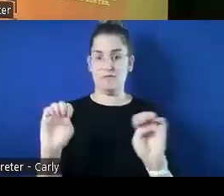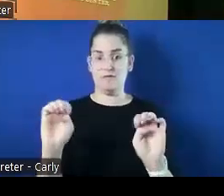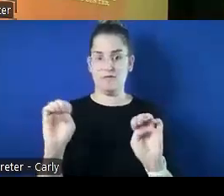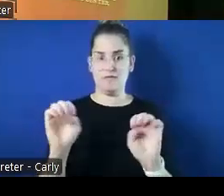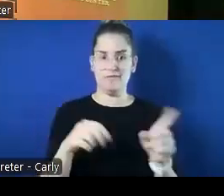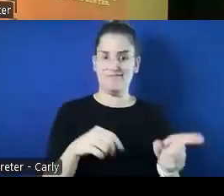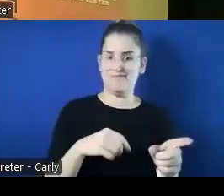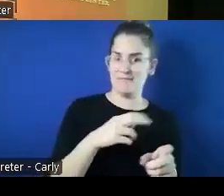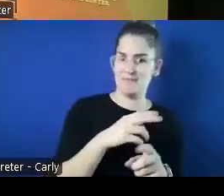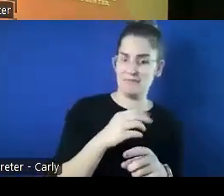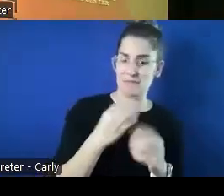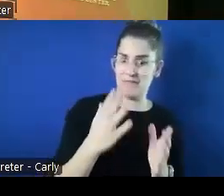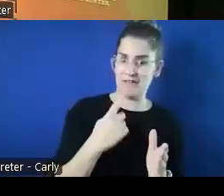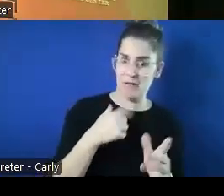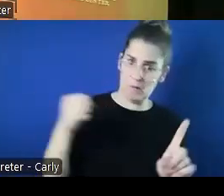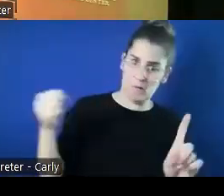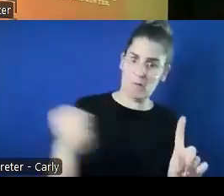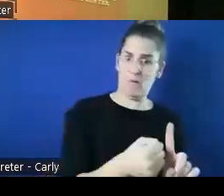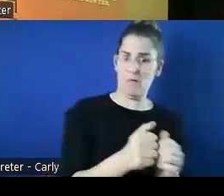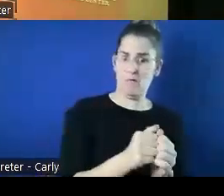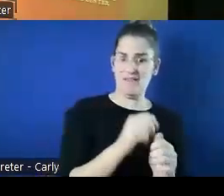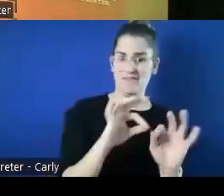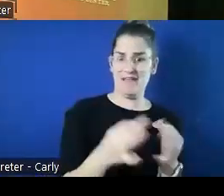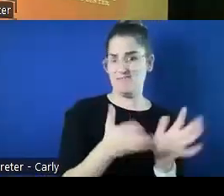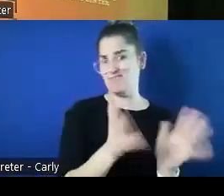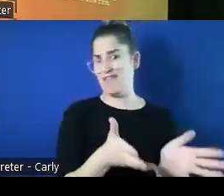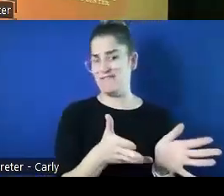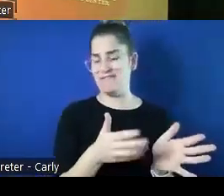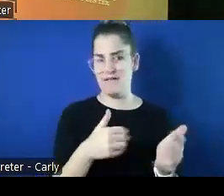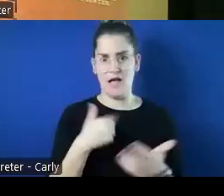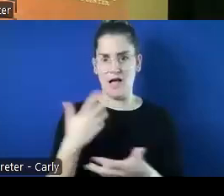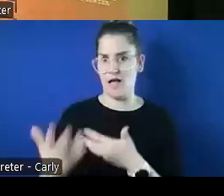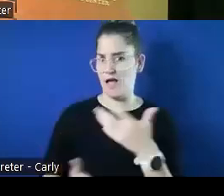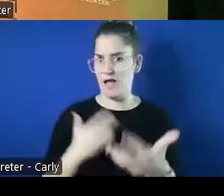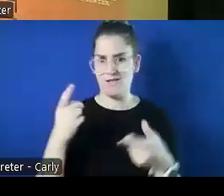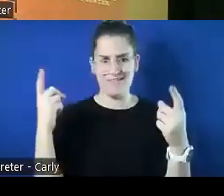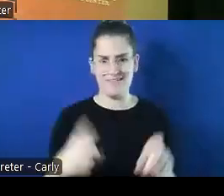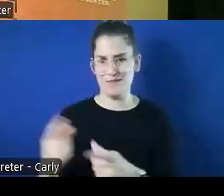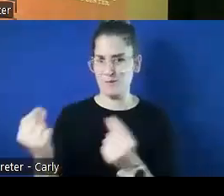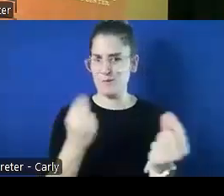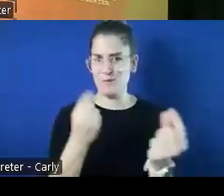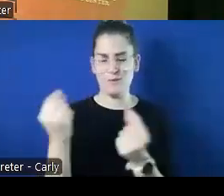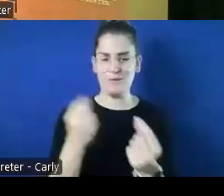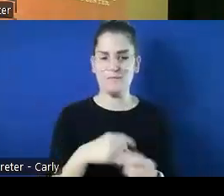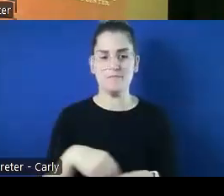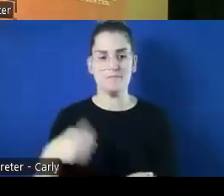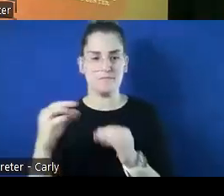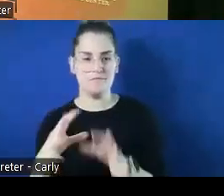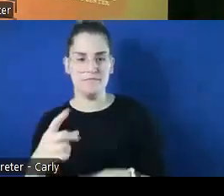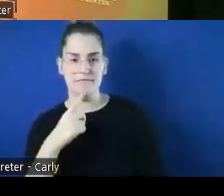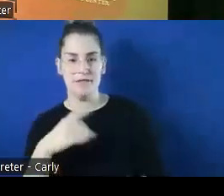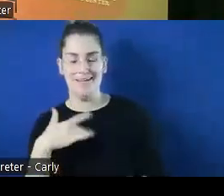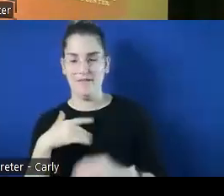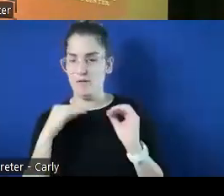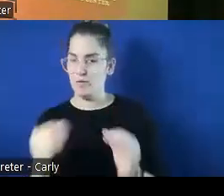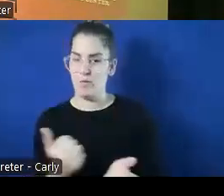behind the curtain with the patient's family member, and they left me there. I didn't know what exactly was going on." Another interpreter said, "You feel